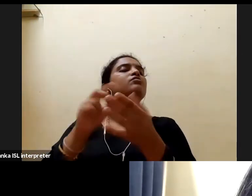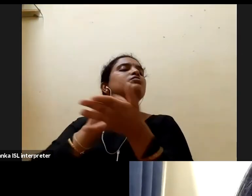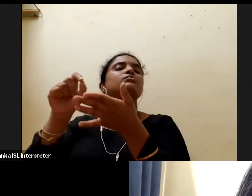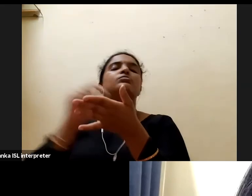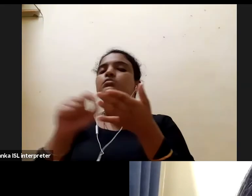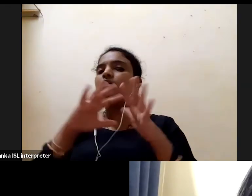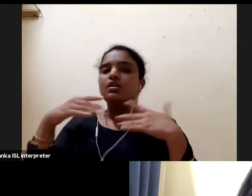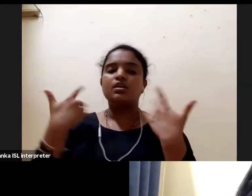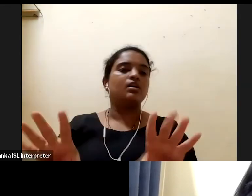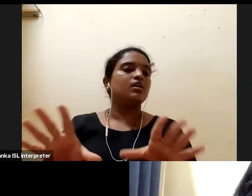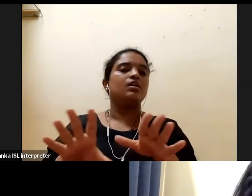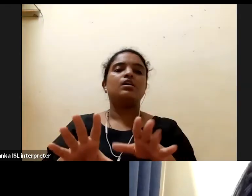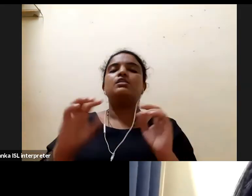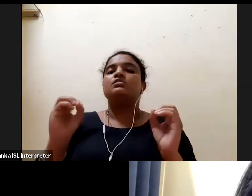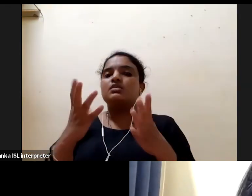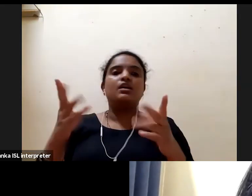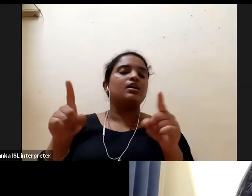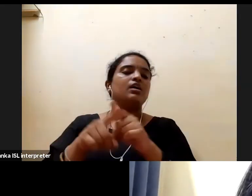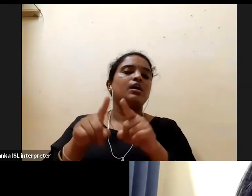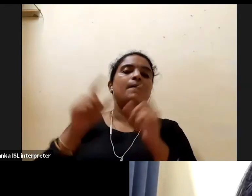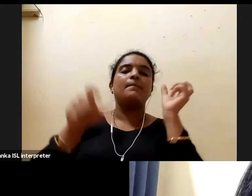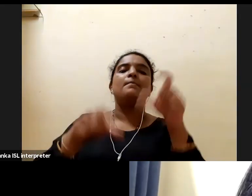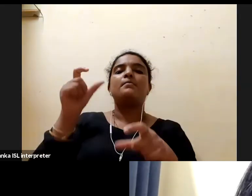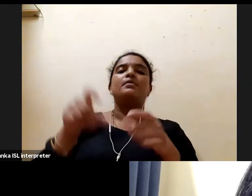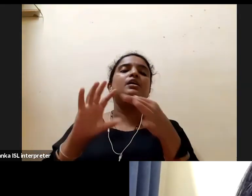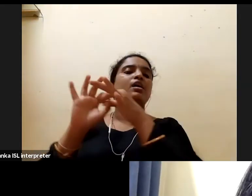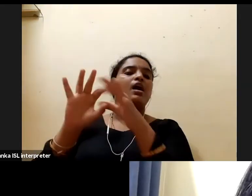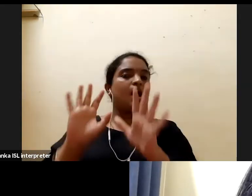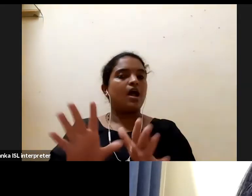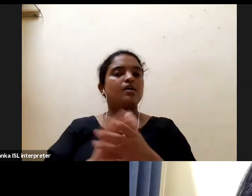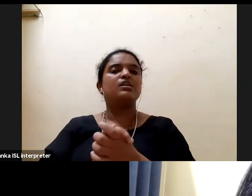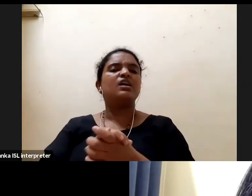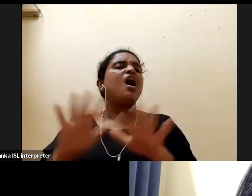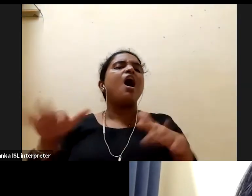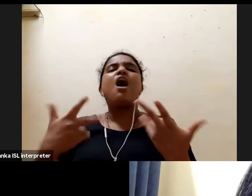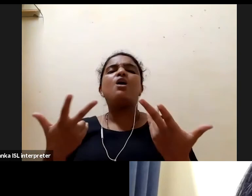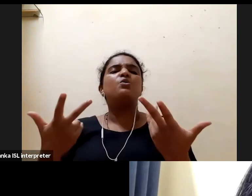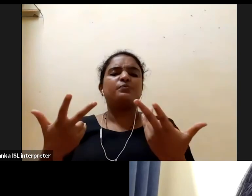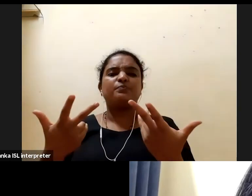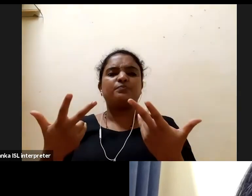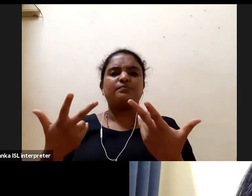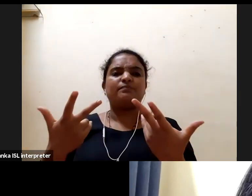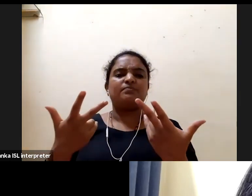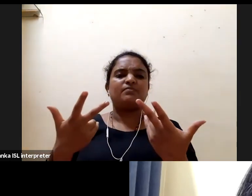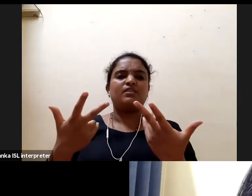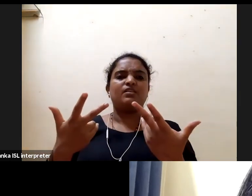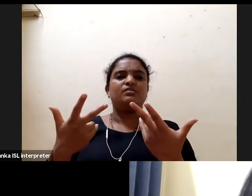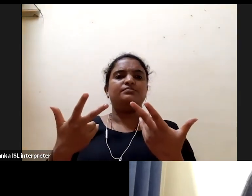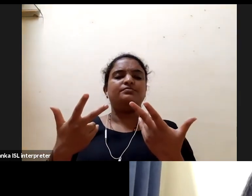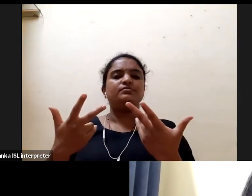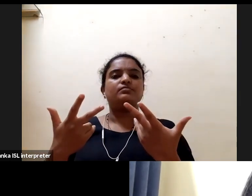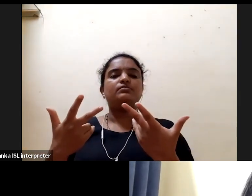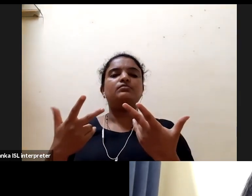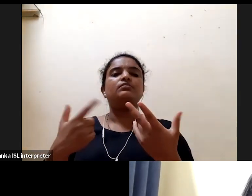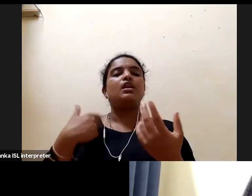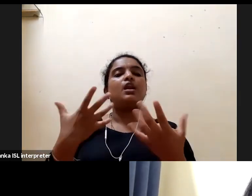haven't written at all, and then suddenly you pitch to them, because nobody is going to give a chance. So which is